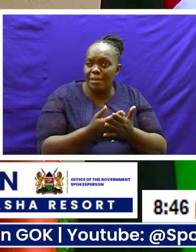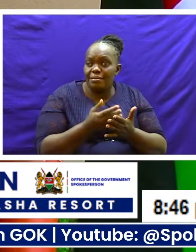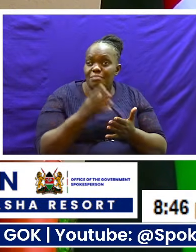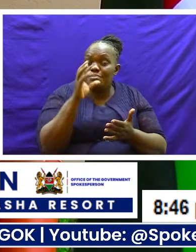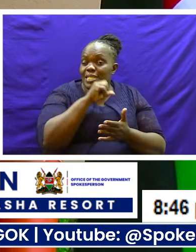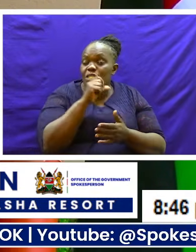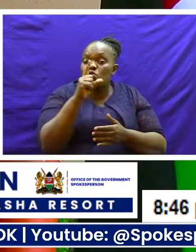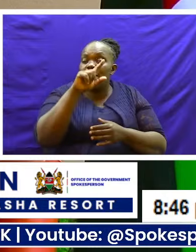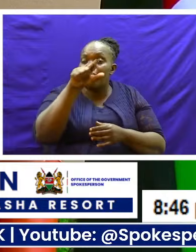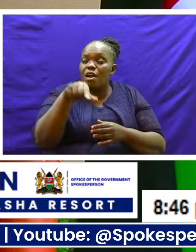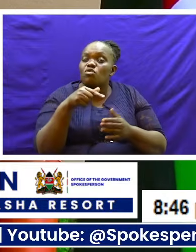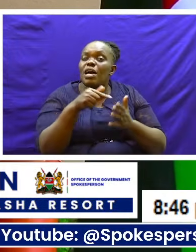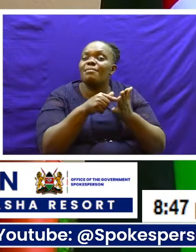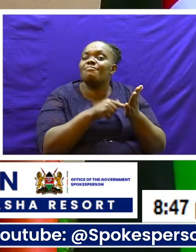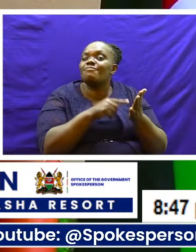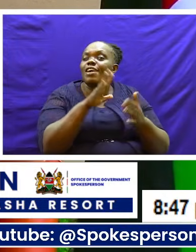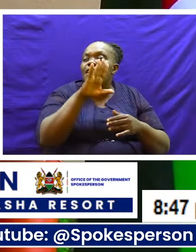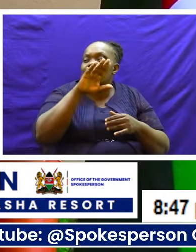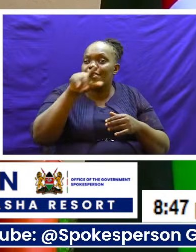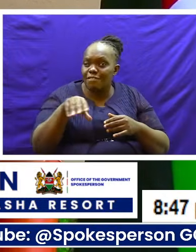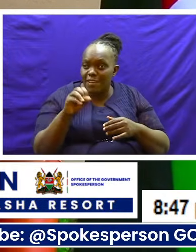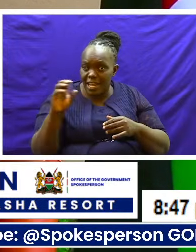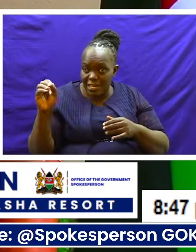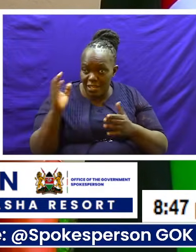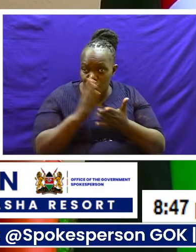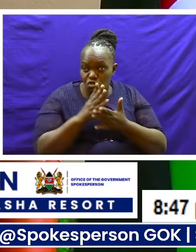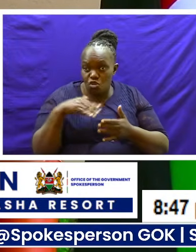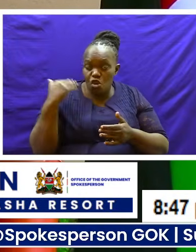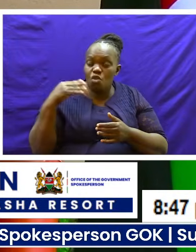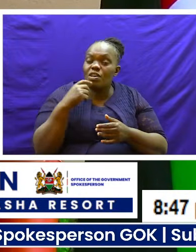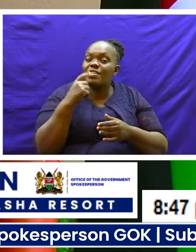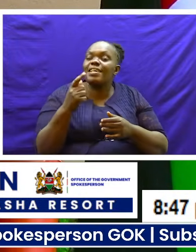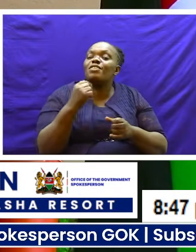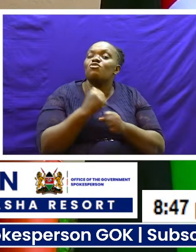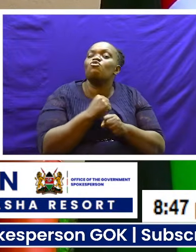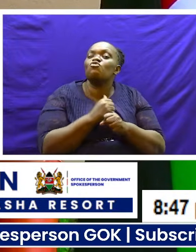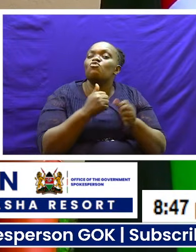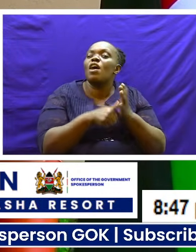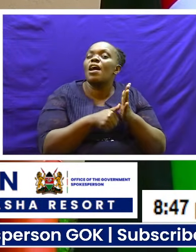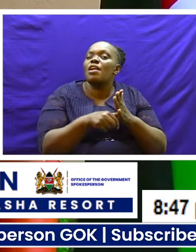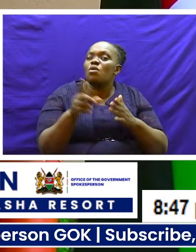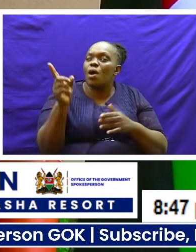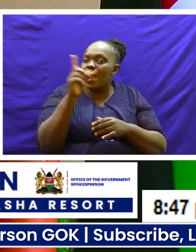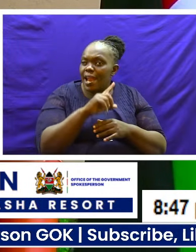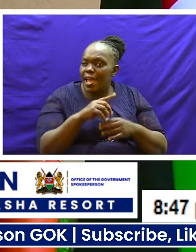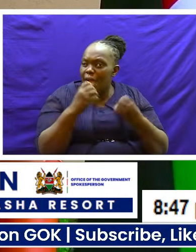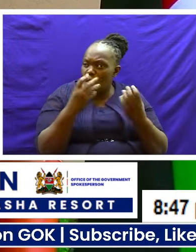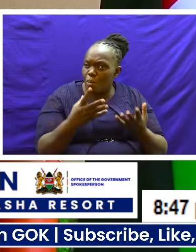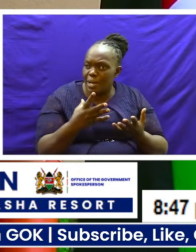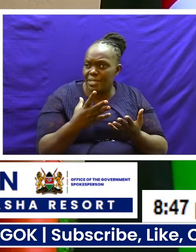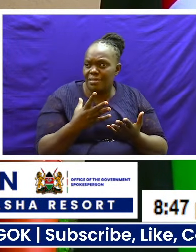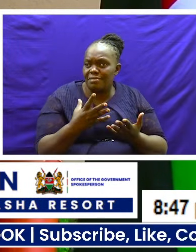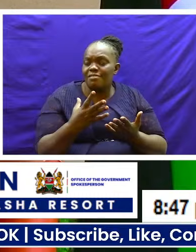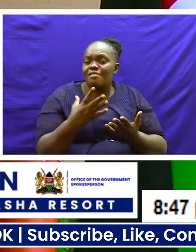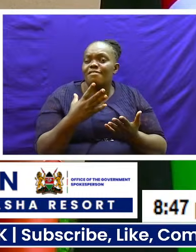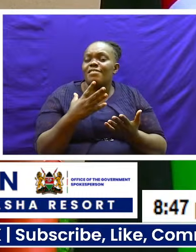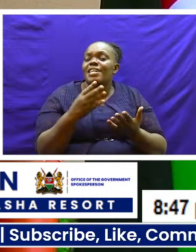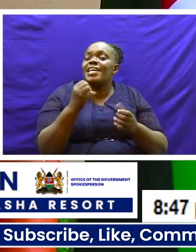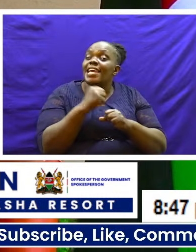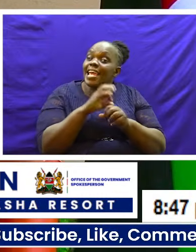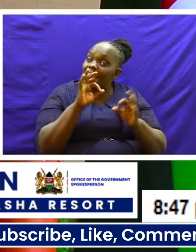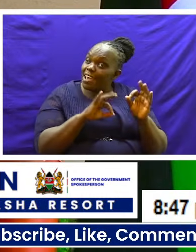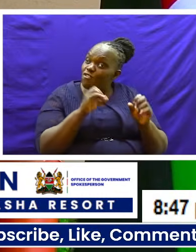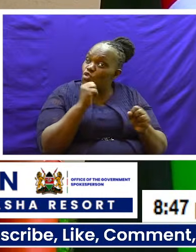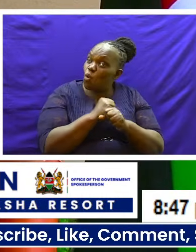the 1,500, I always say kibarua Kenya, siku moja ni pesa ngapi? If you do